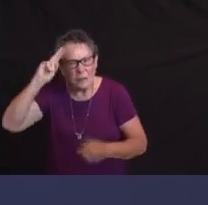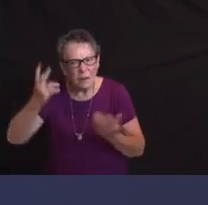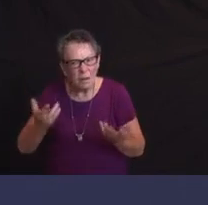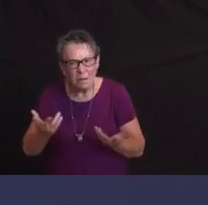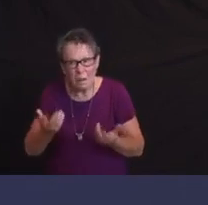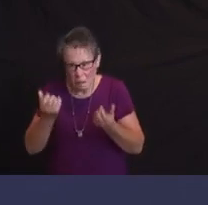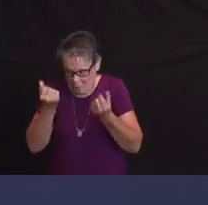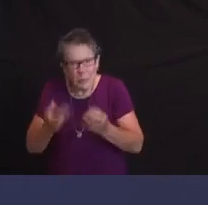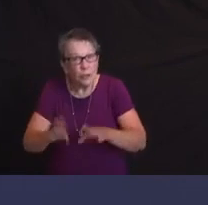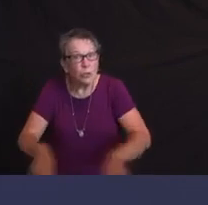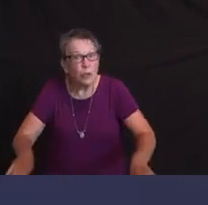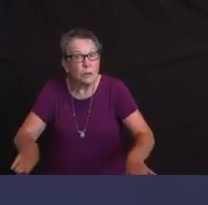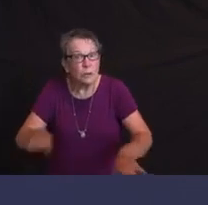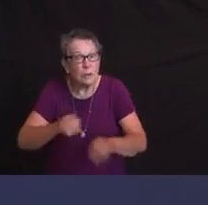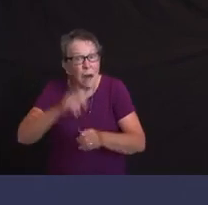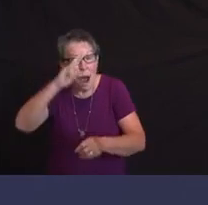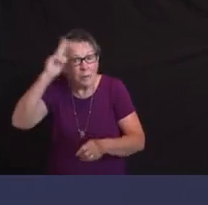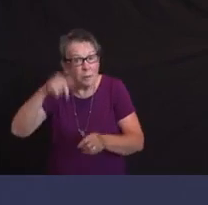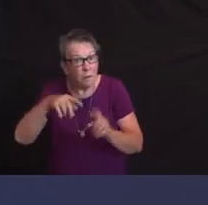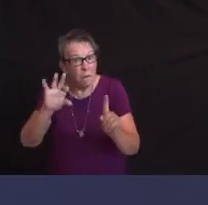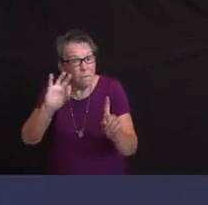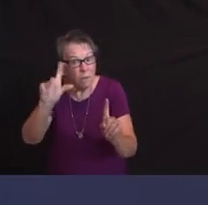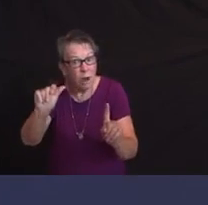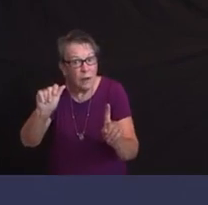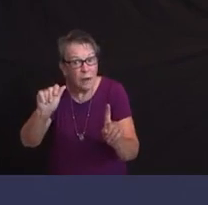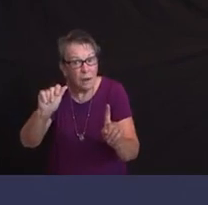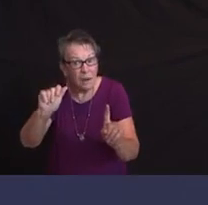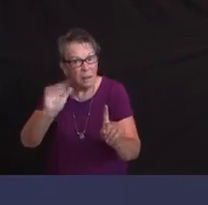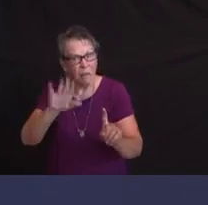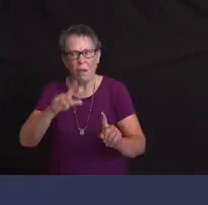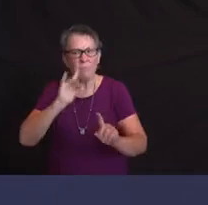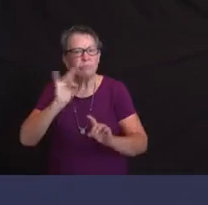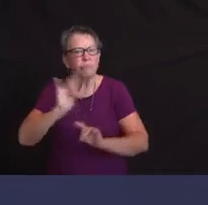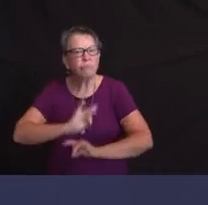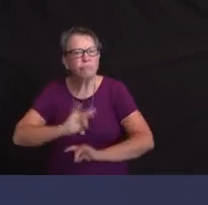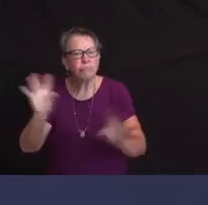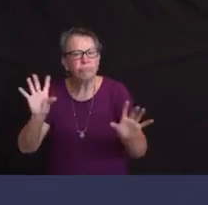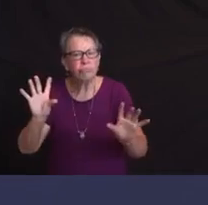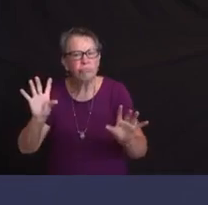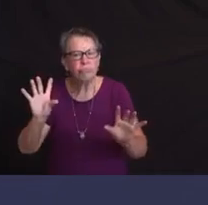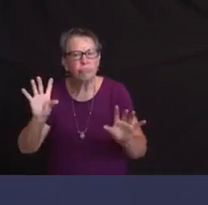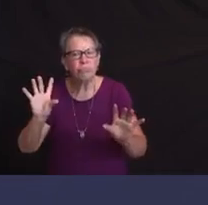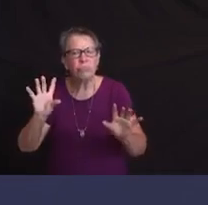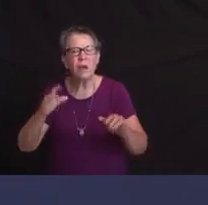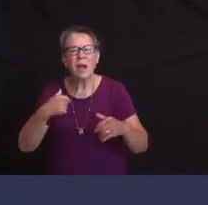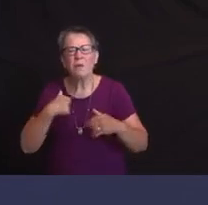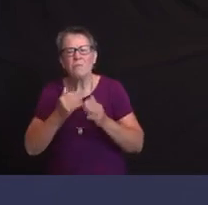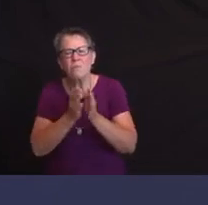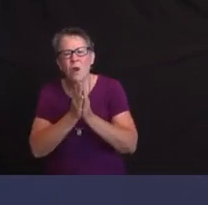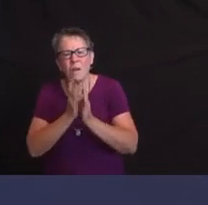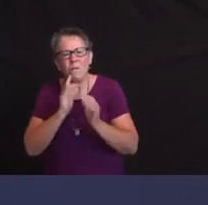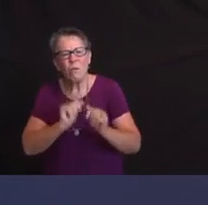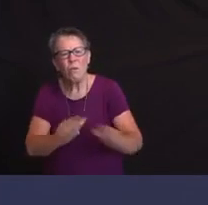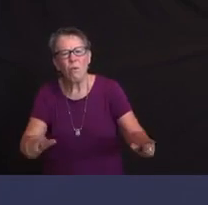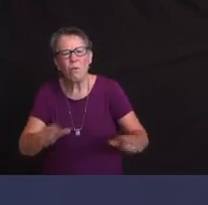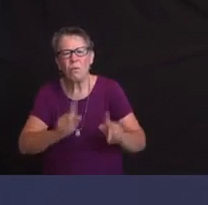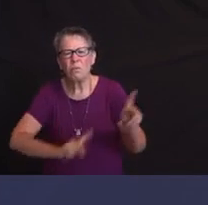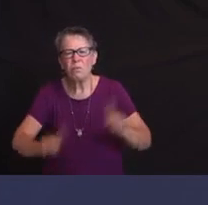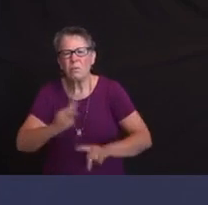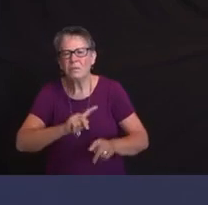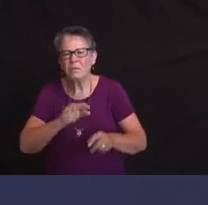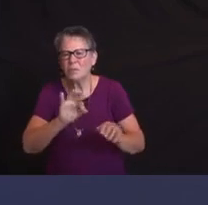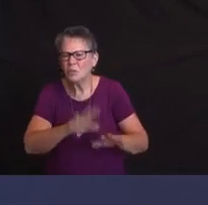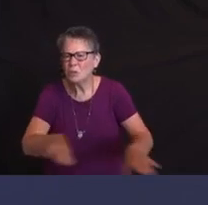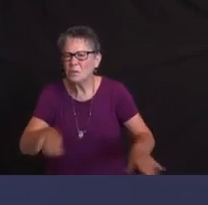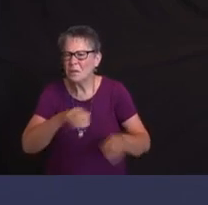and every single one of them, and we pray for folks, particularly leaders, to do the right things. The past